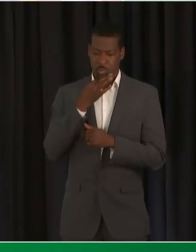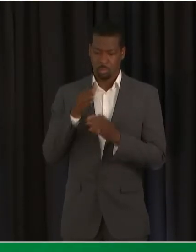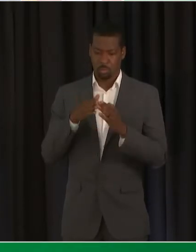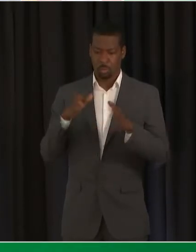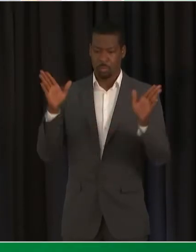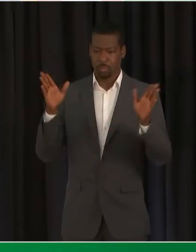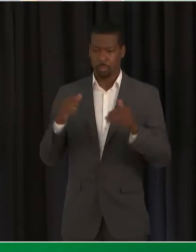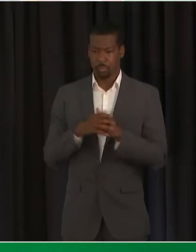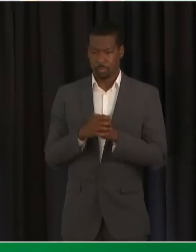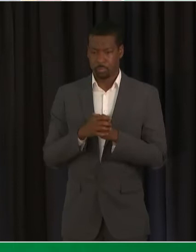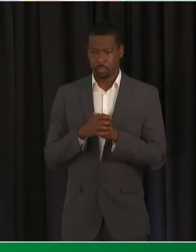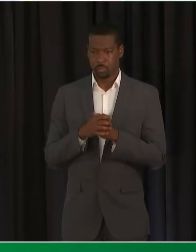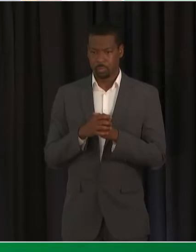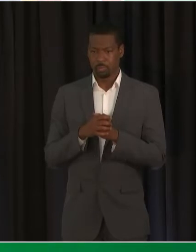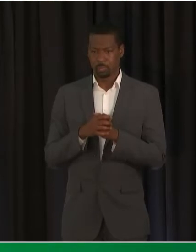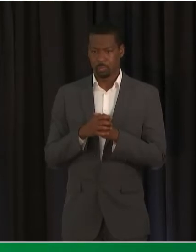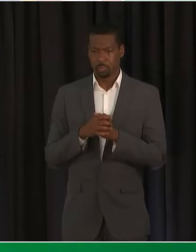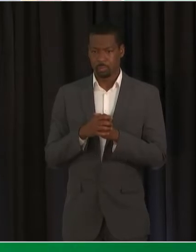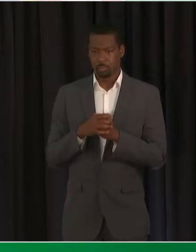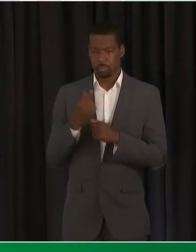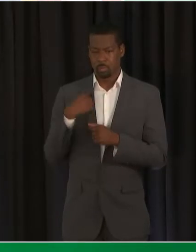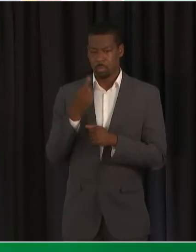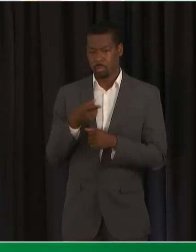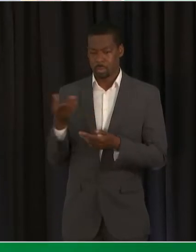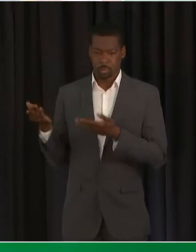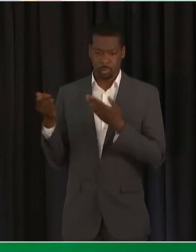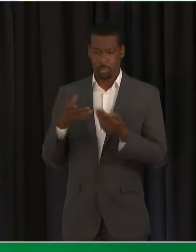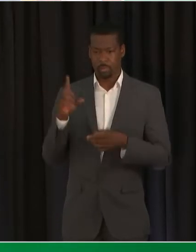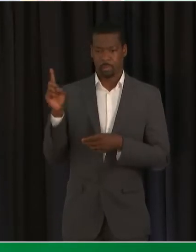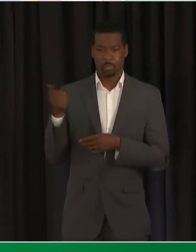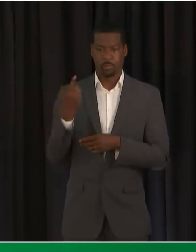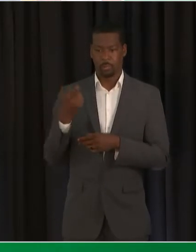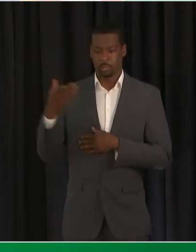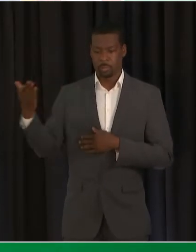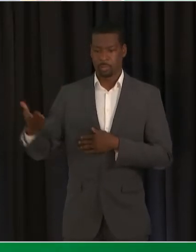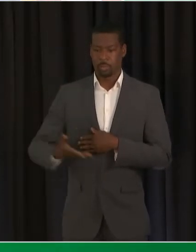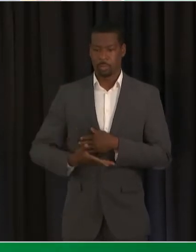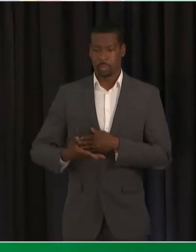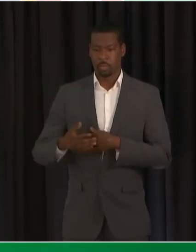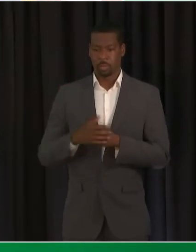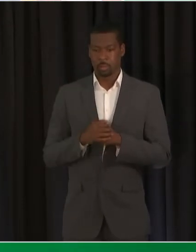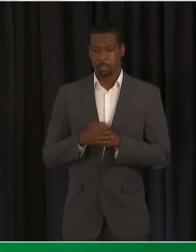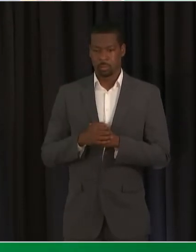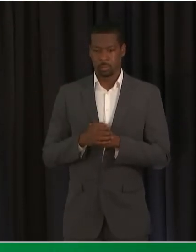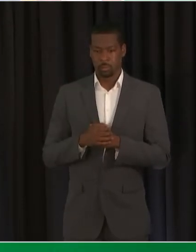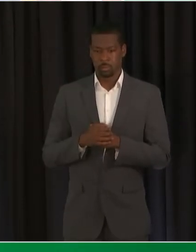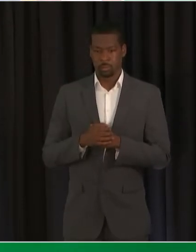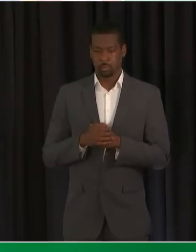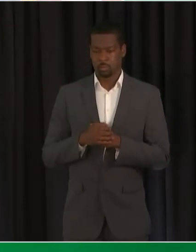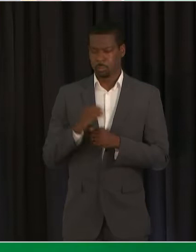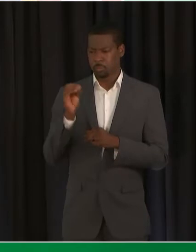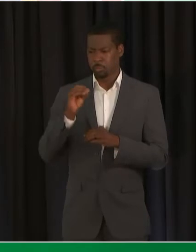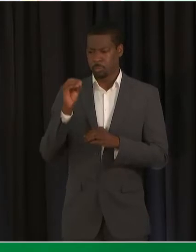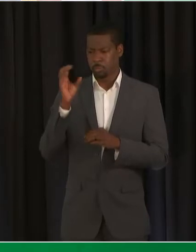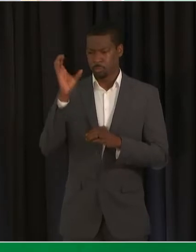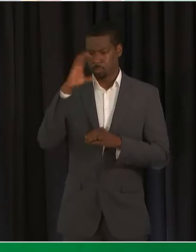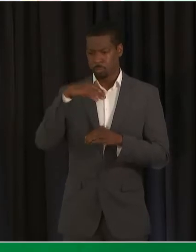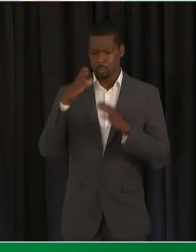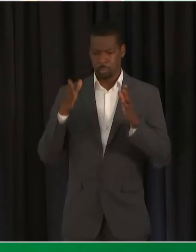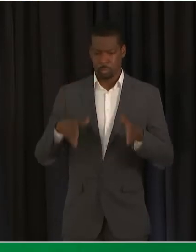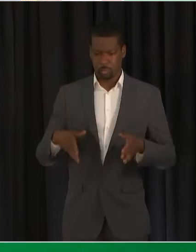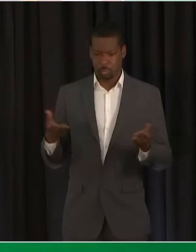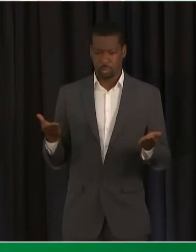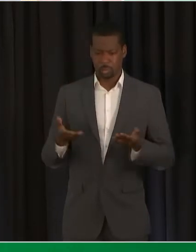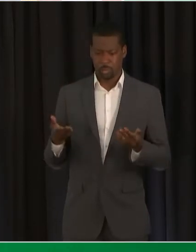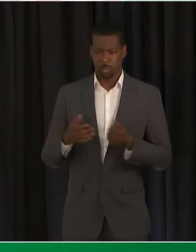open. And so with that, I want to bring in our first guest, who's no stranger to